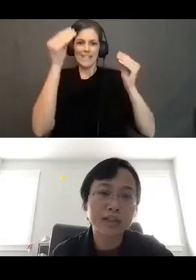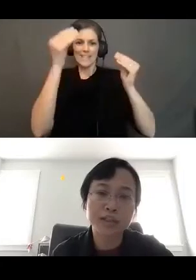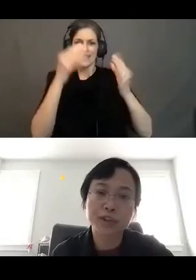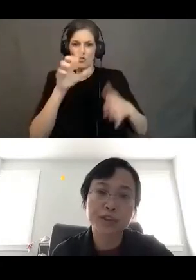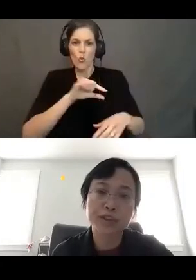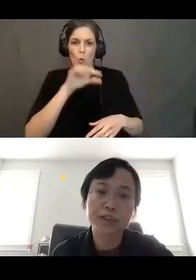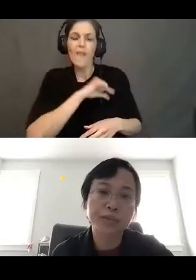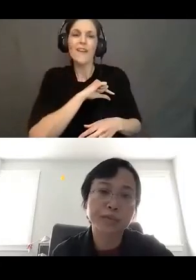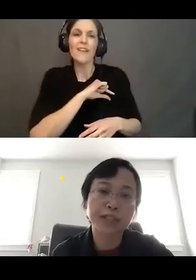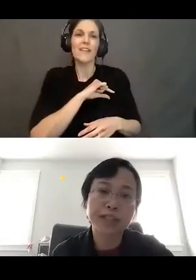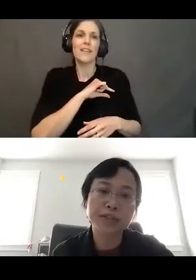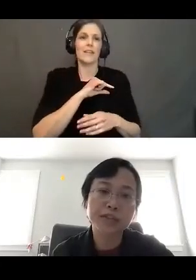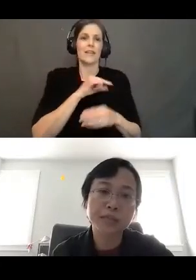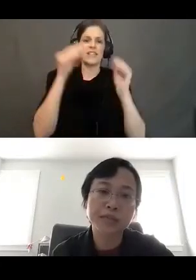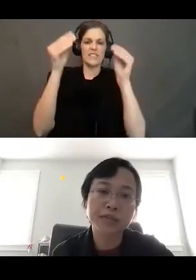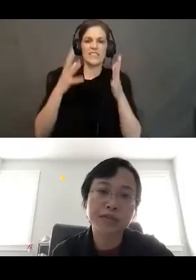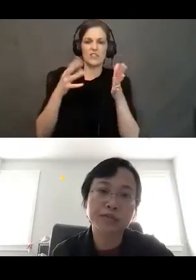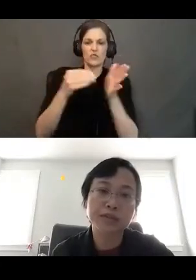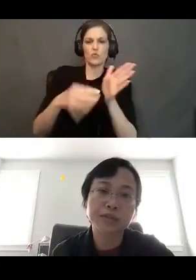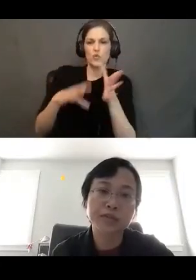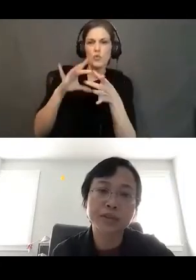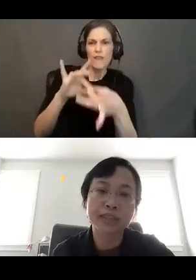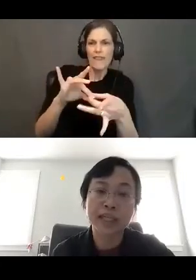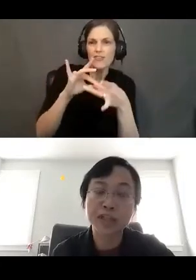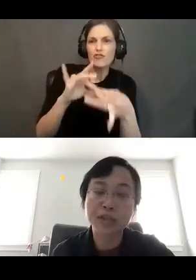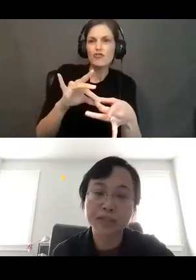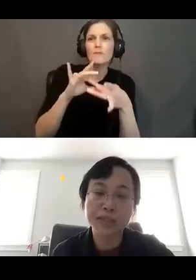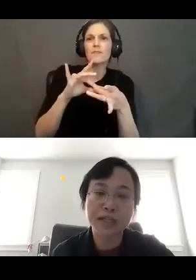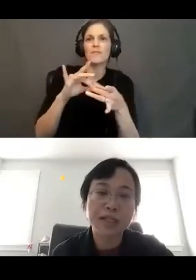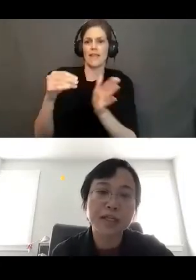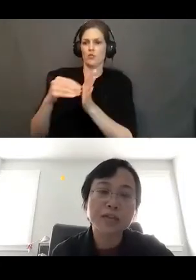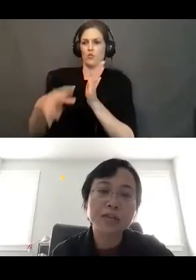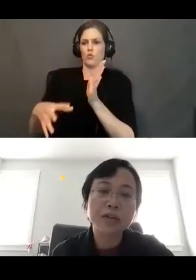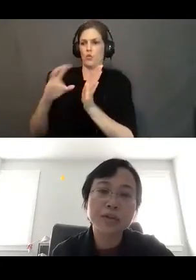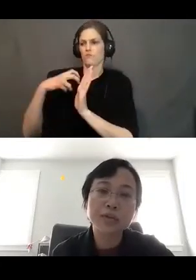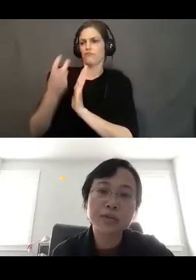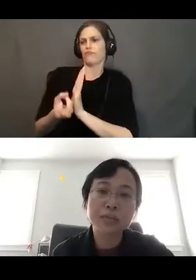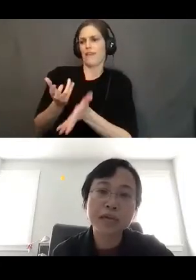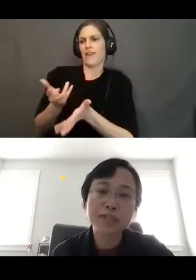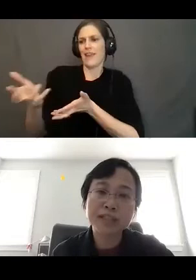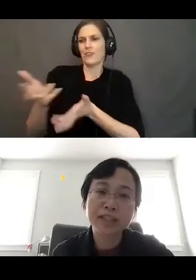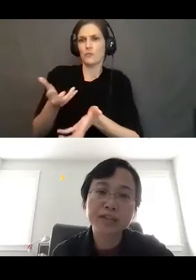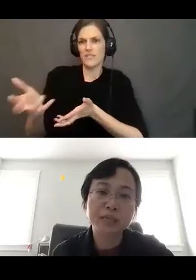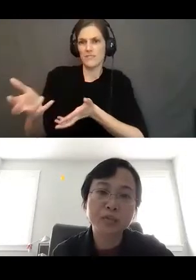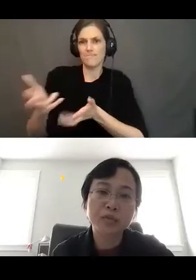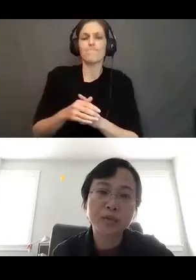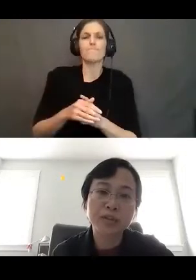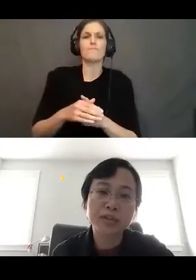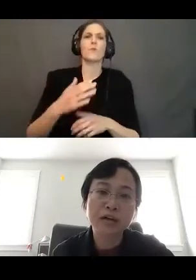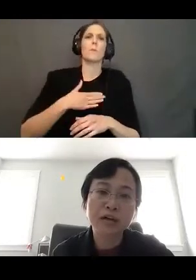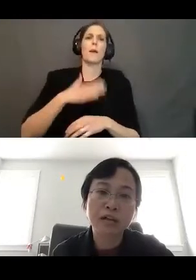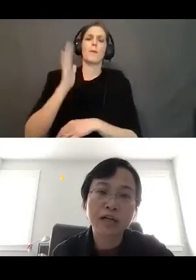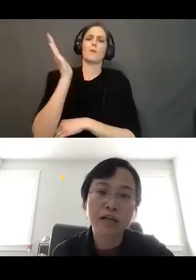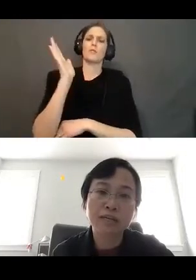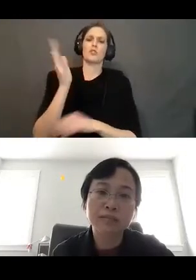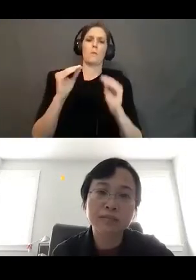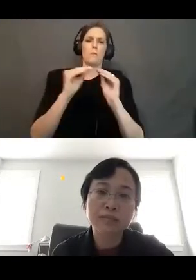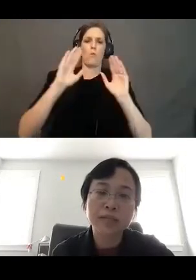quality, teacher-student relationship, and or student engagement. So my presentation is more focused